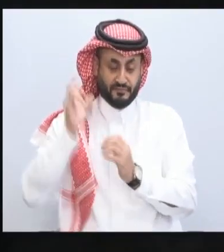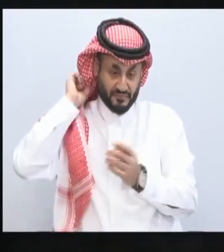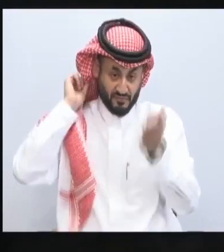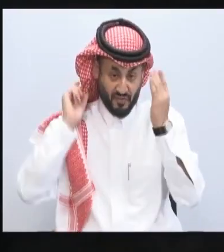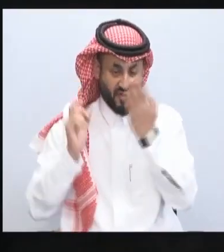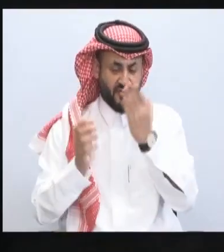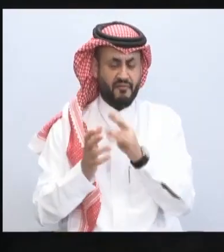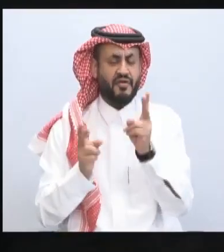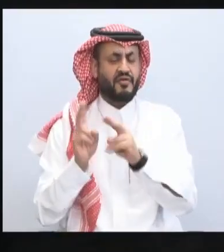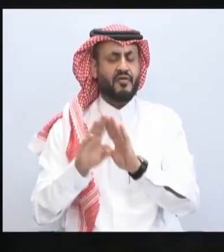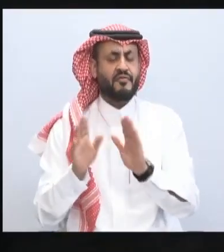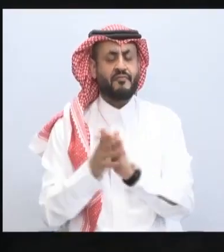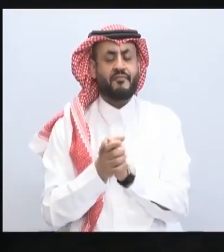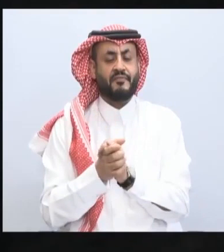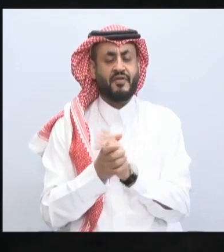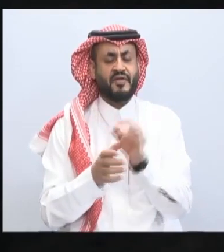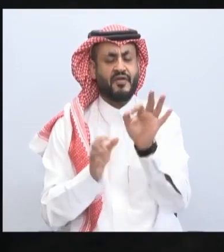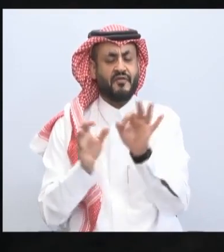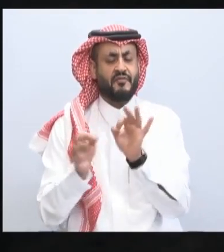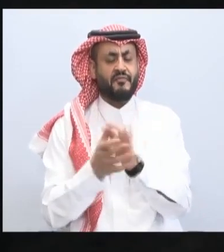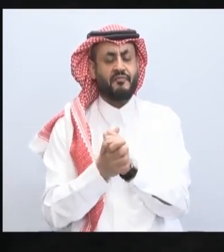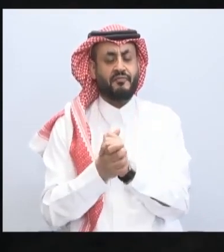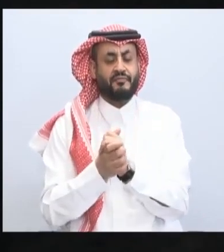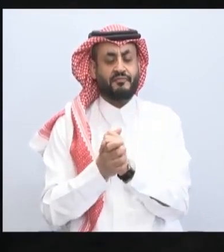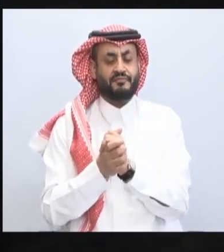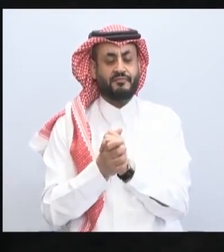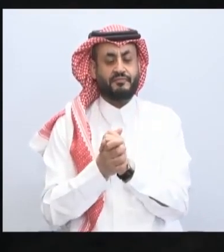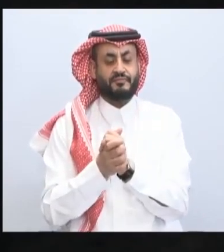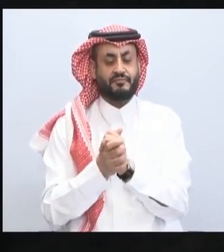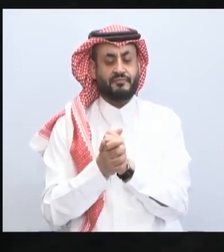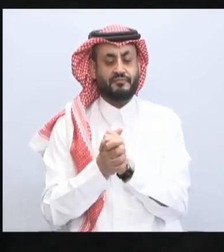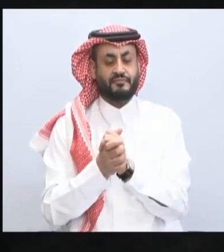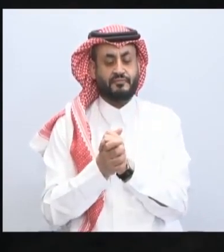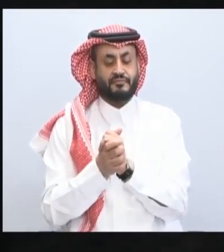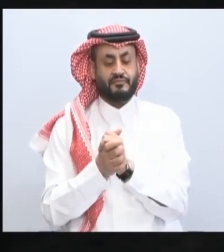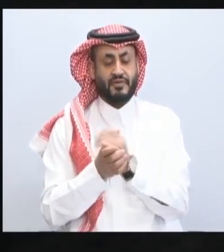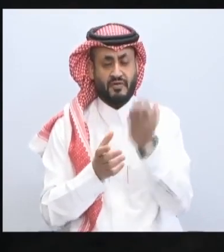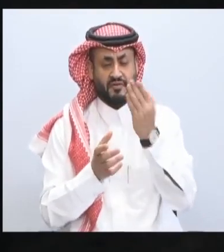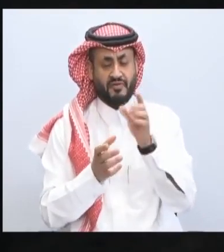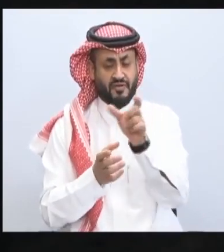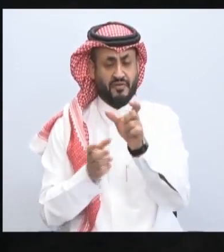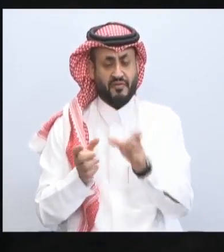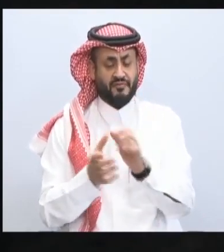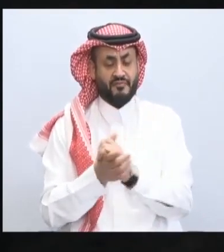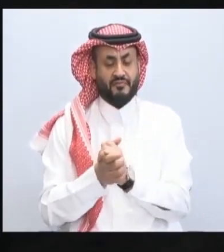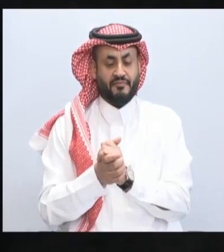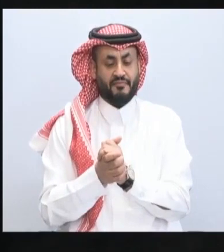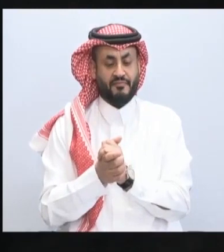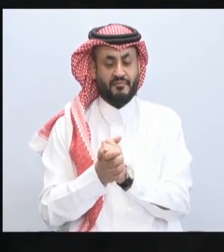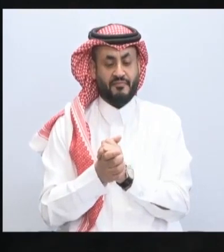listened to them and we had the details all underlined. You can just go back and underline in your